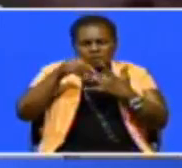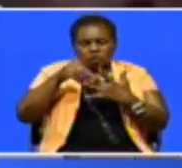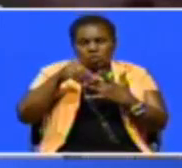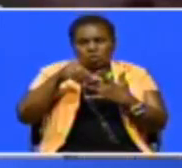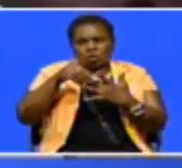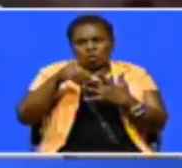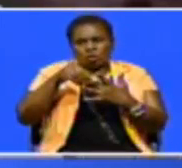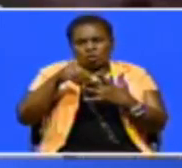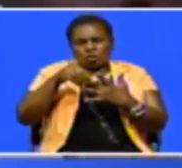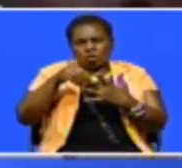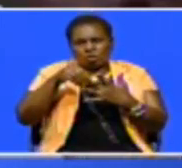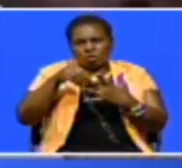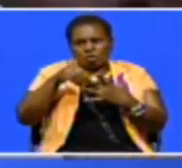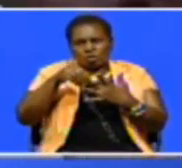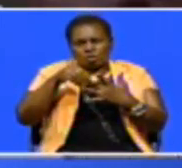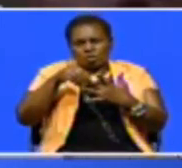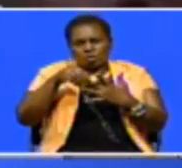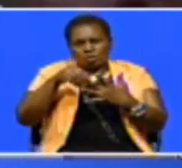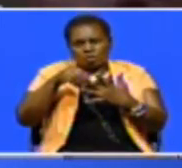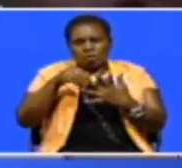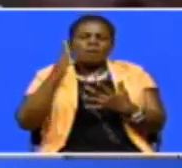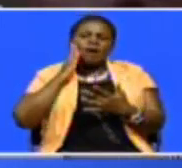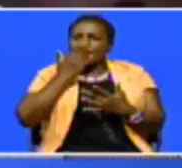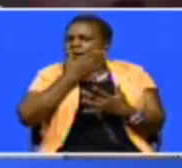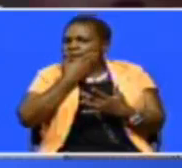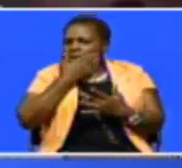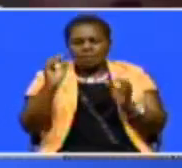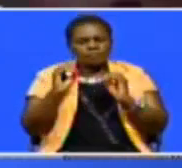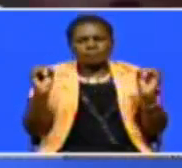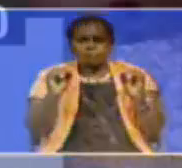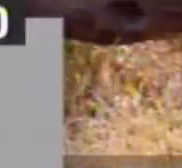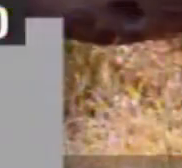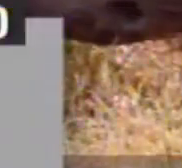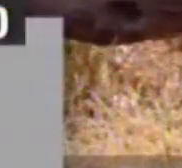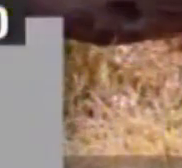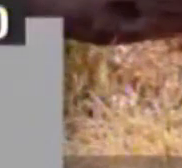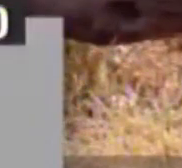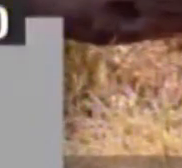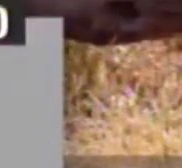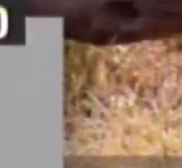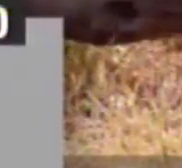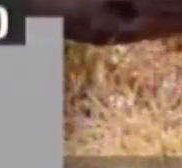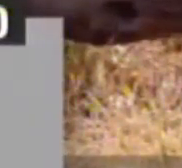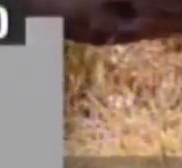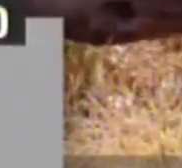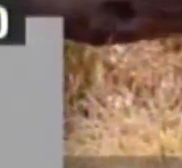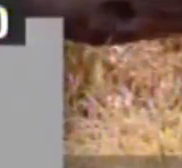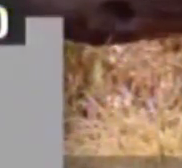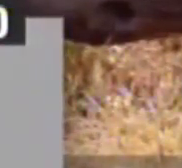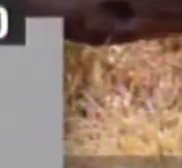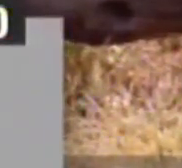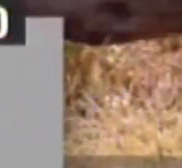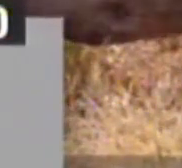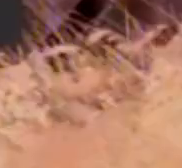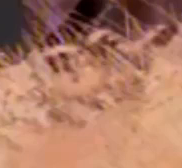appearance, which does not necessarily boil down to the color of their skin. White rhinos have a flat mouth shape, are grazers, and